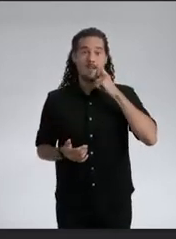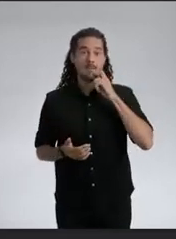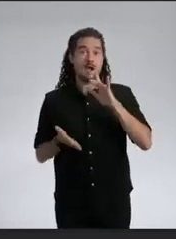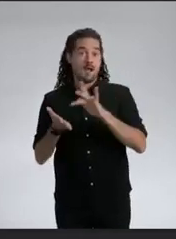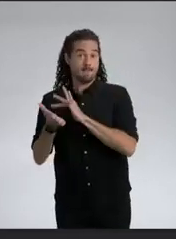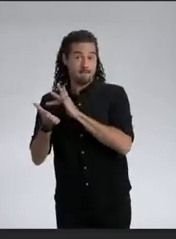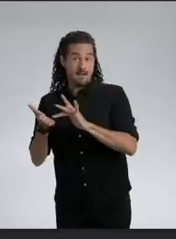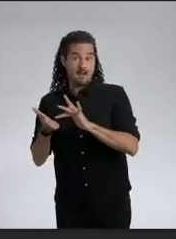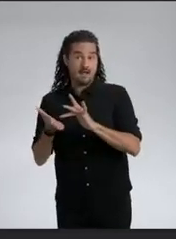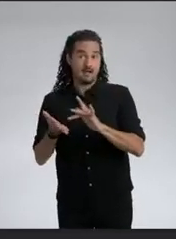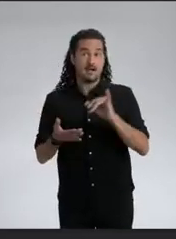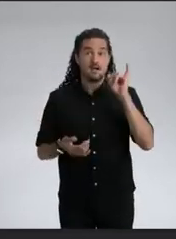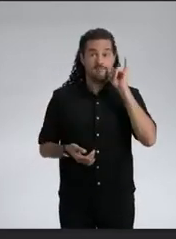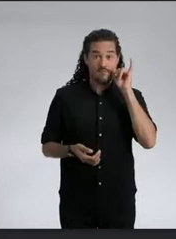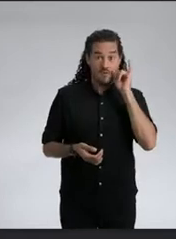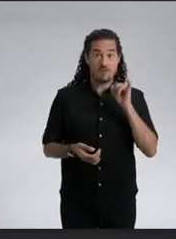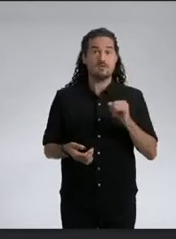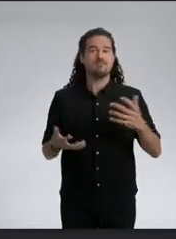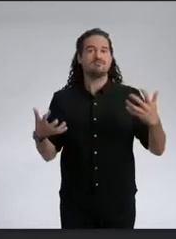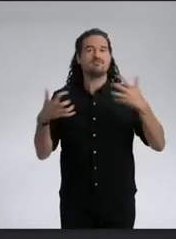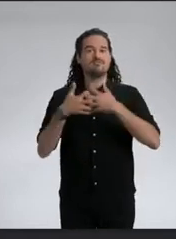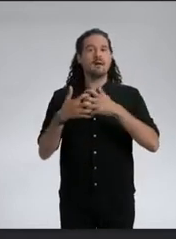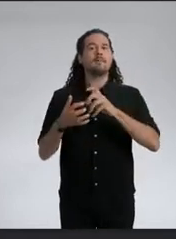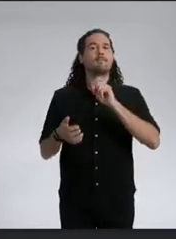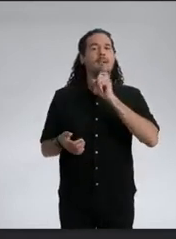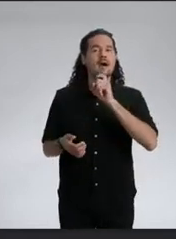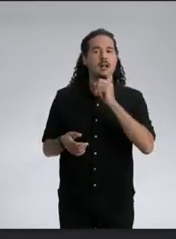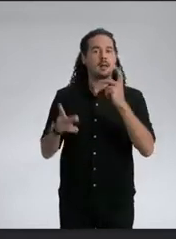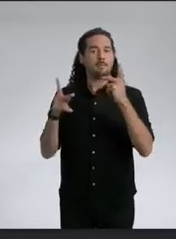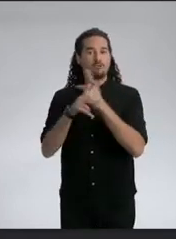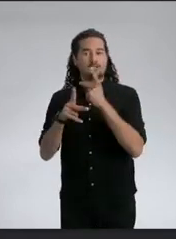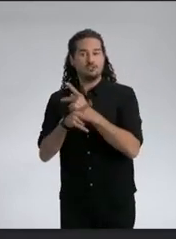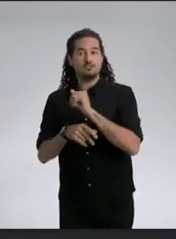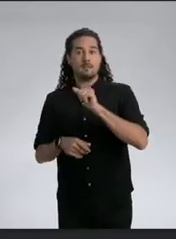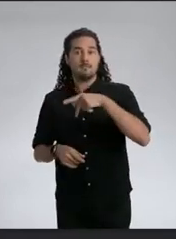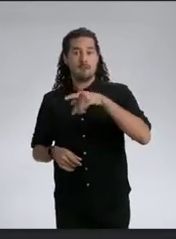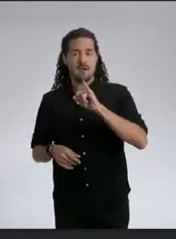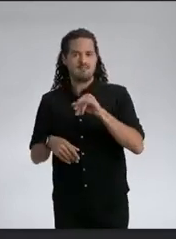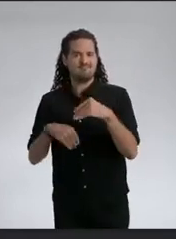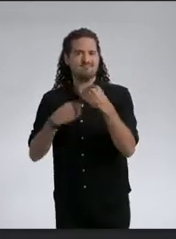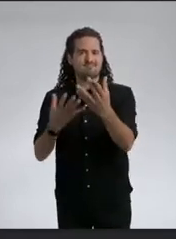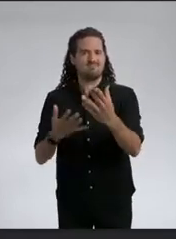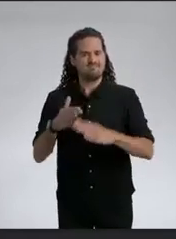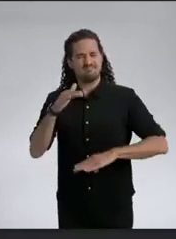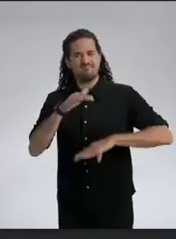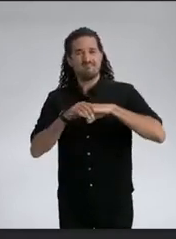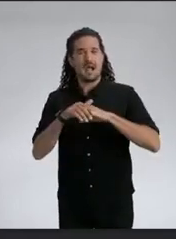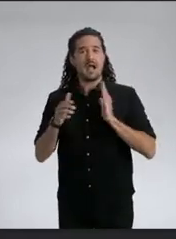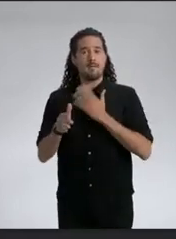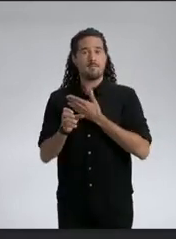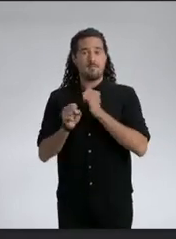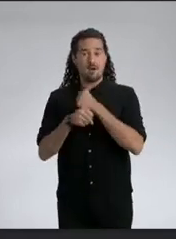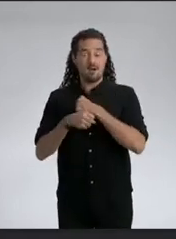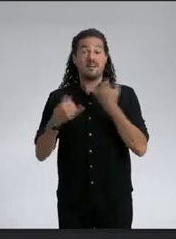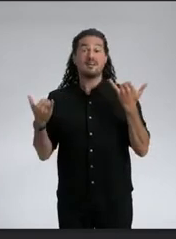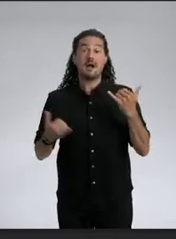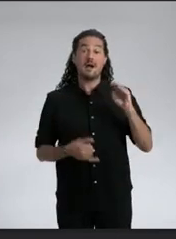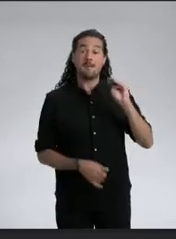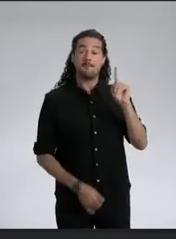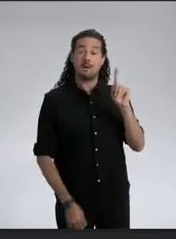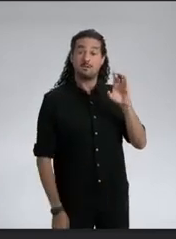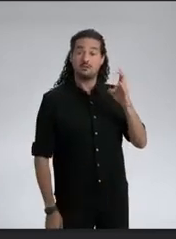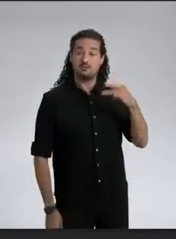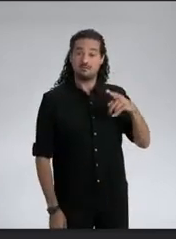and compute APIs to help you get the most out of our products. And now, with the M1 chip, not only are we delivering